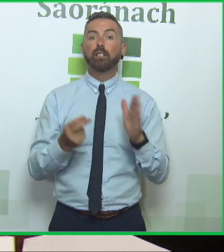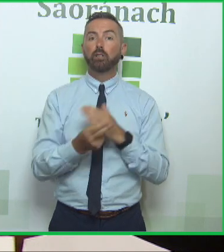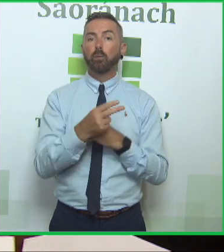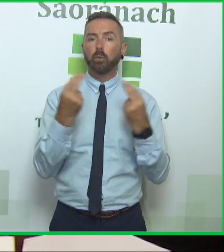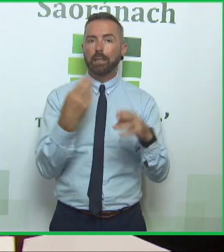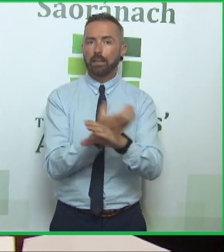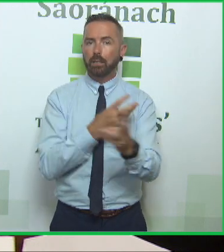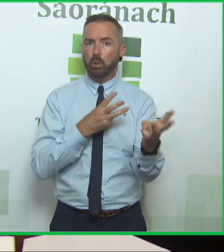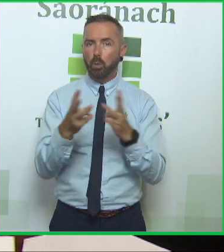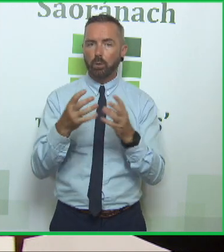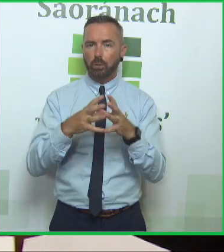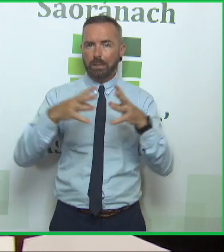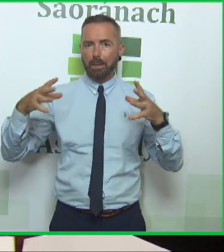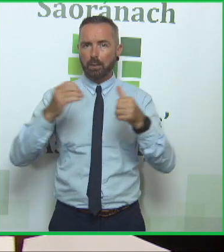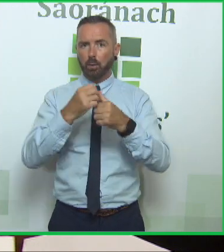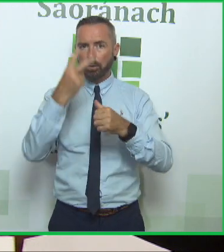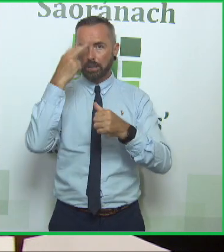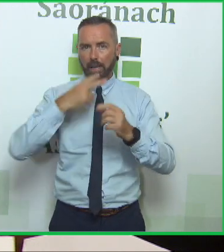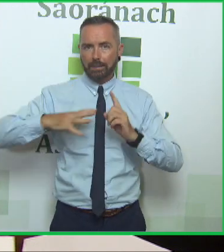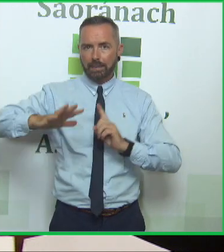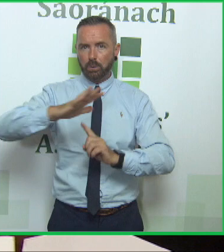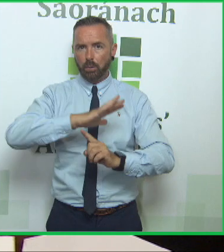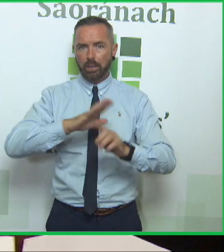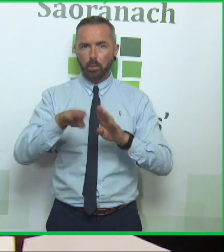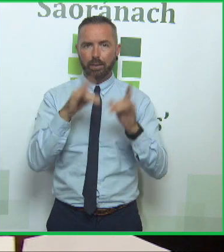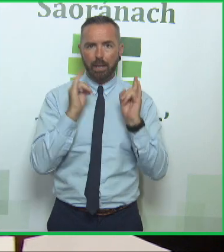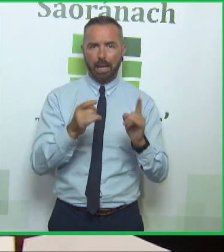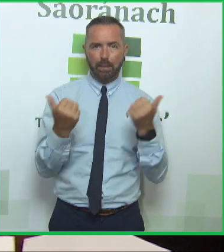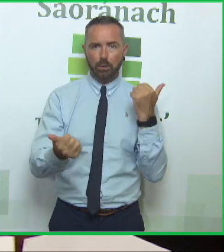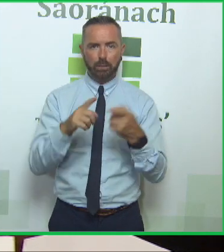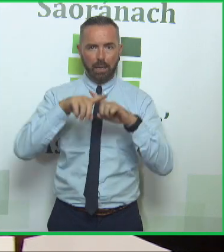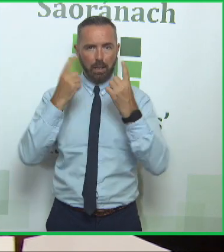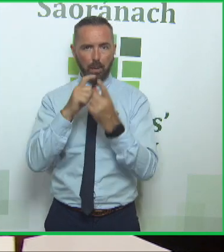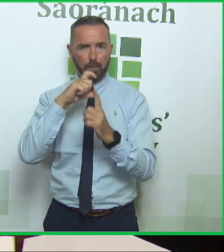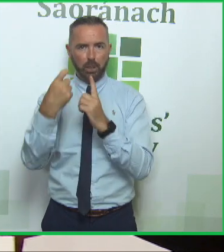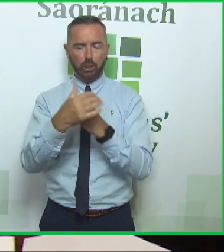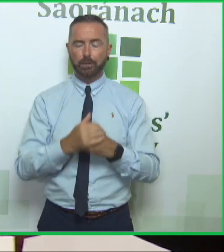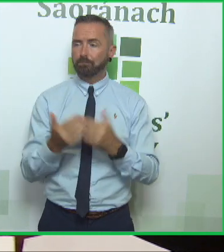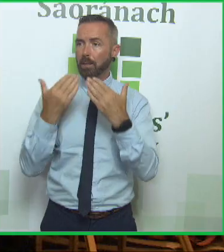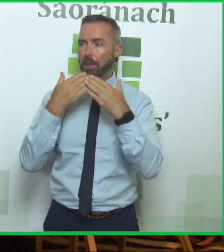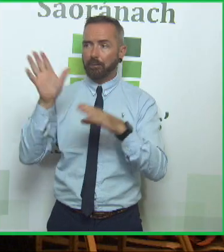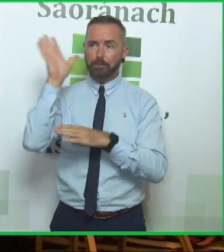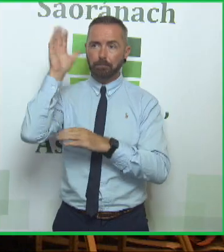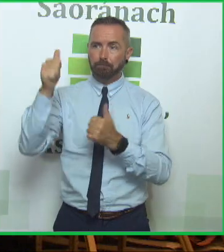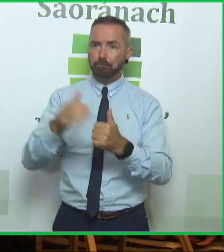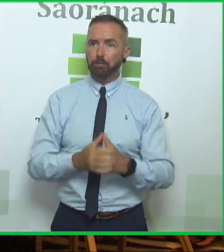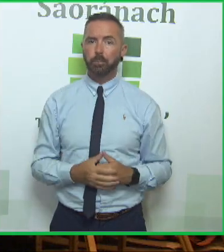working to expand this to other nightlife settings with Health, Justice and the Department of Culture. Well done. Thank you very much. Thank you.